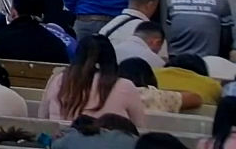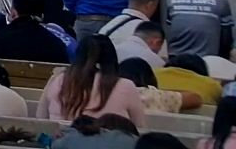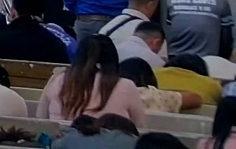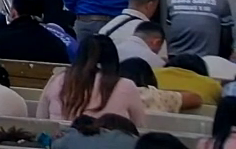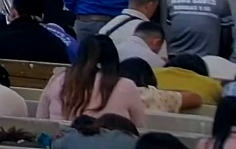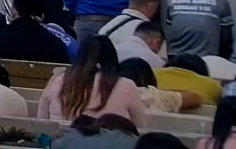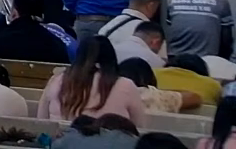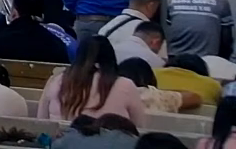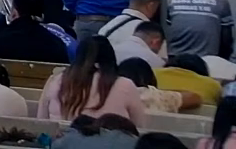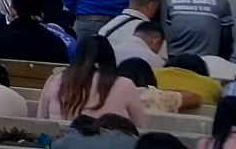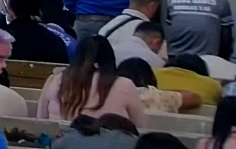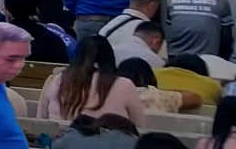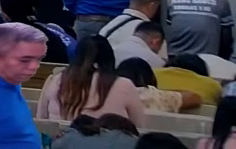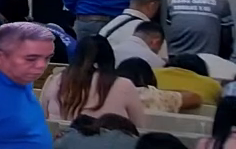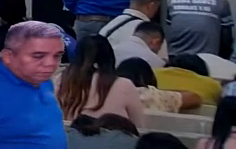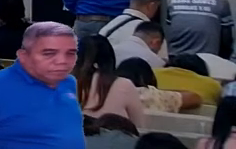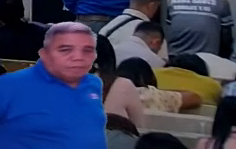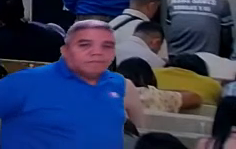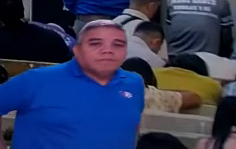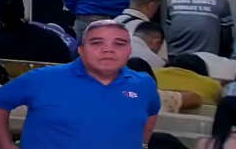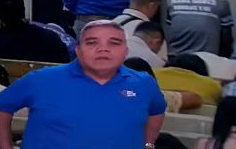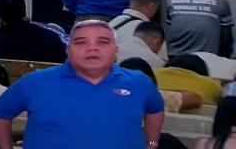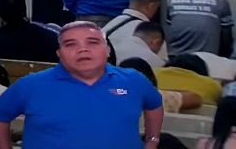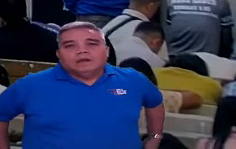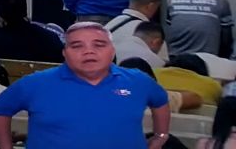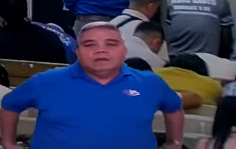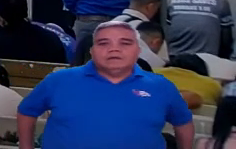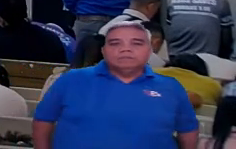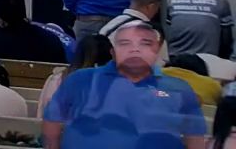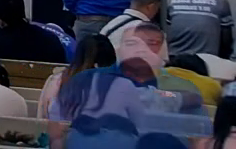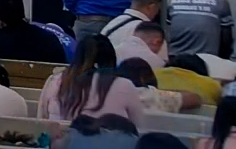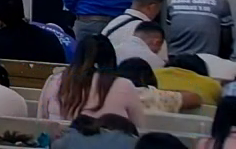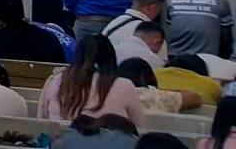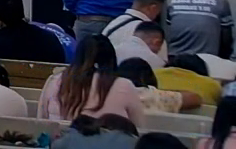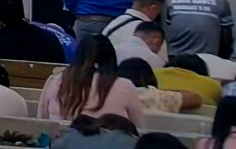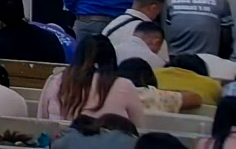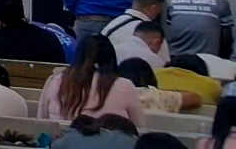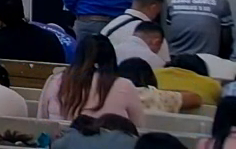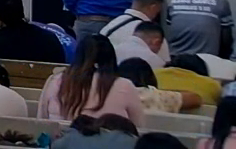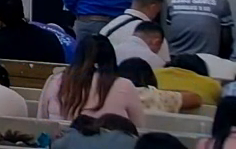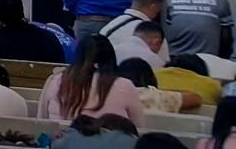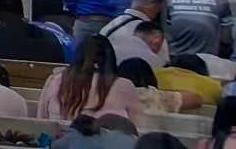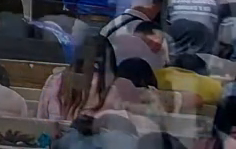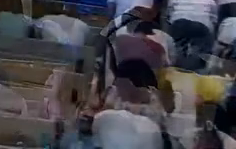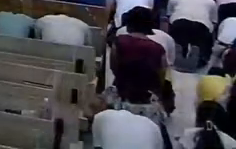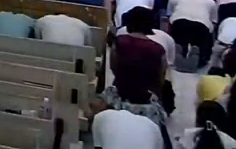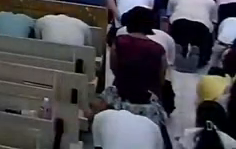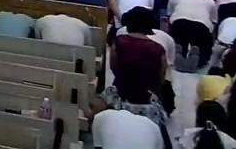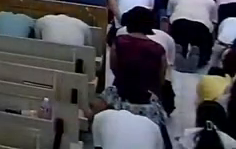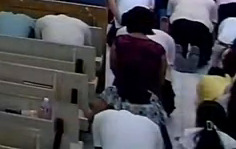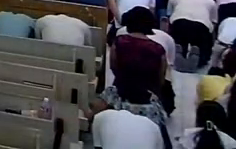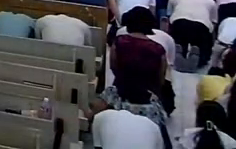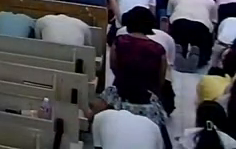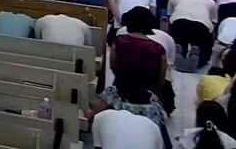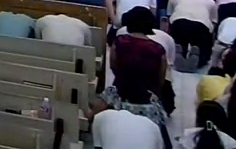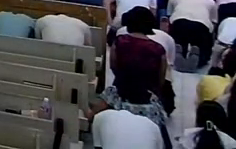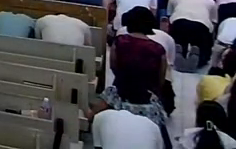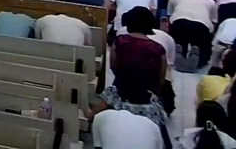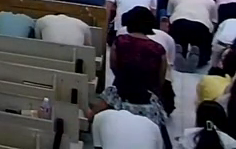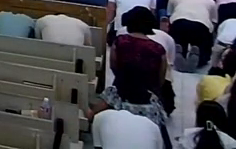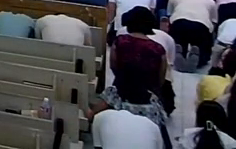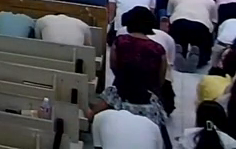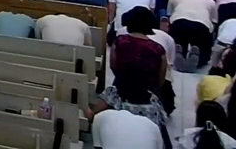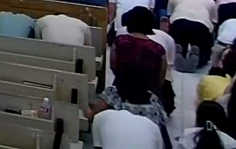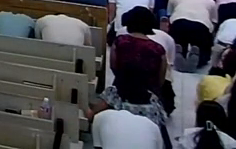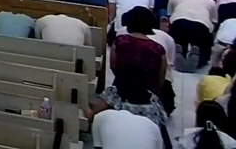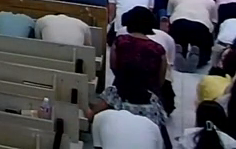ta sa unsay gusto ipabuhat sa Dios sa atong kinabuhi. Sa wapatay trabaho, mainiton kay ta sa